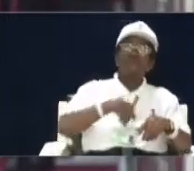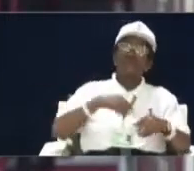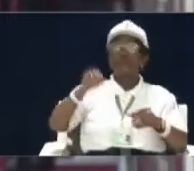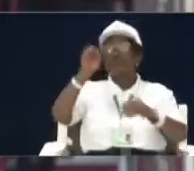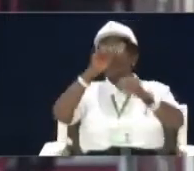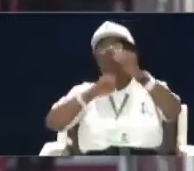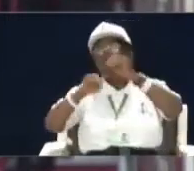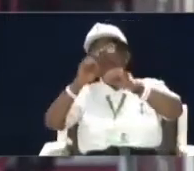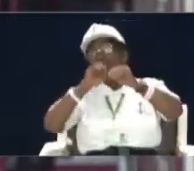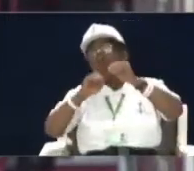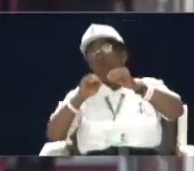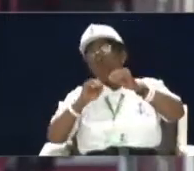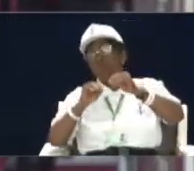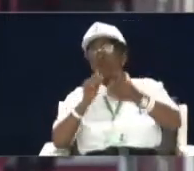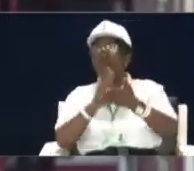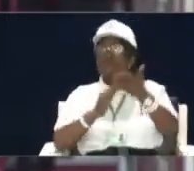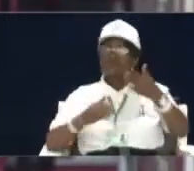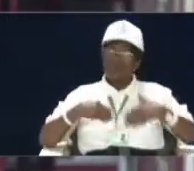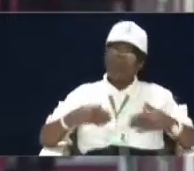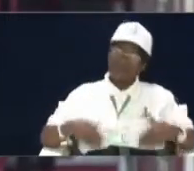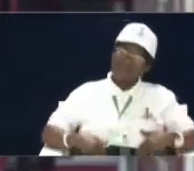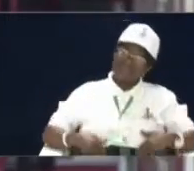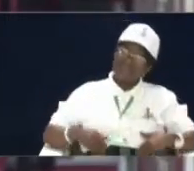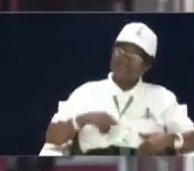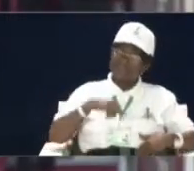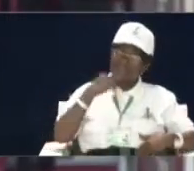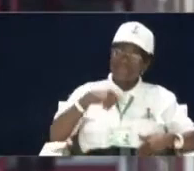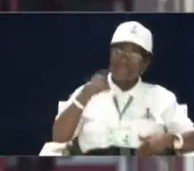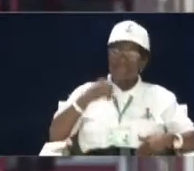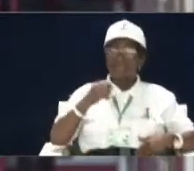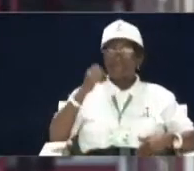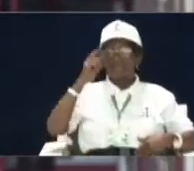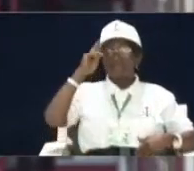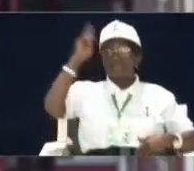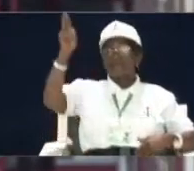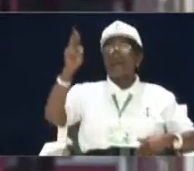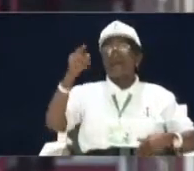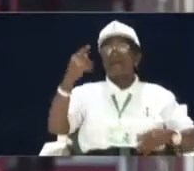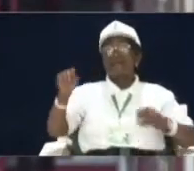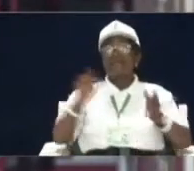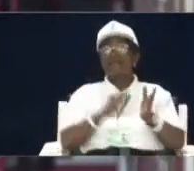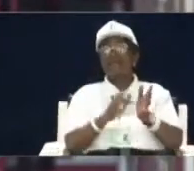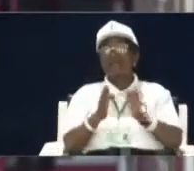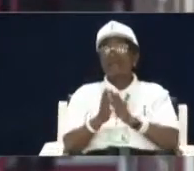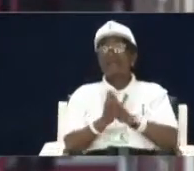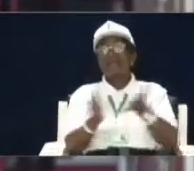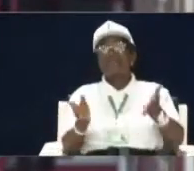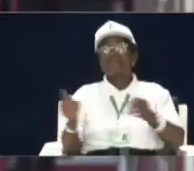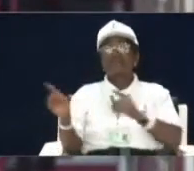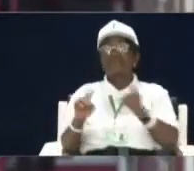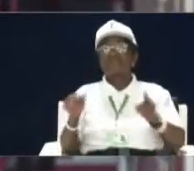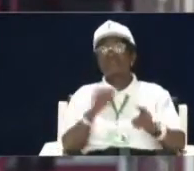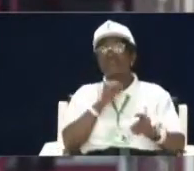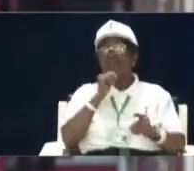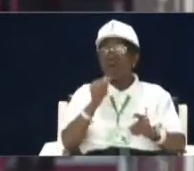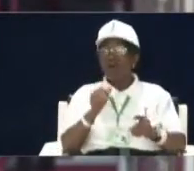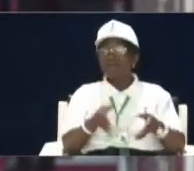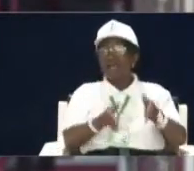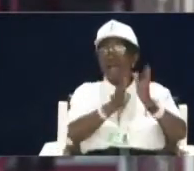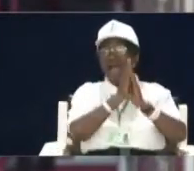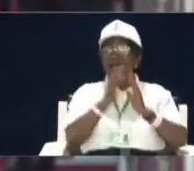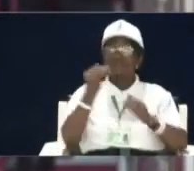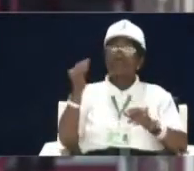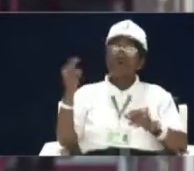Oh, somebody said, sir, the Bible didn't ask us to pray for faith. It